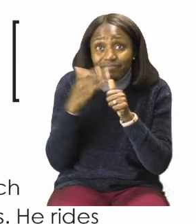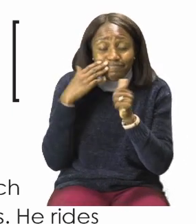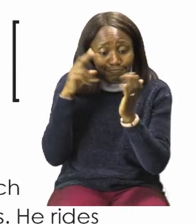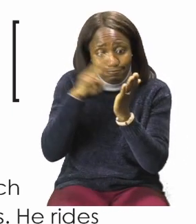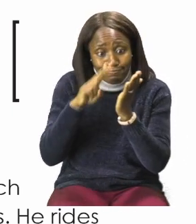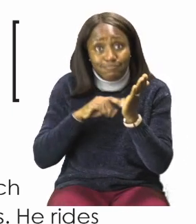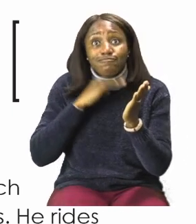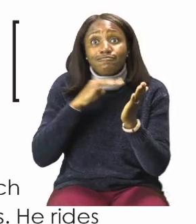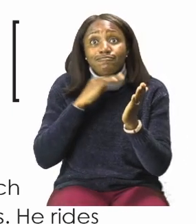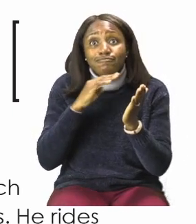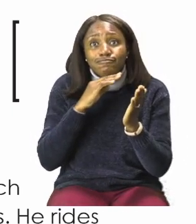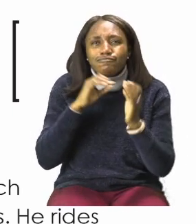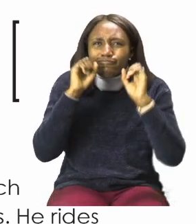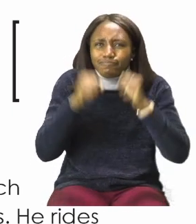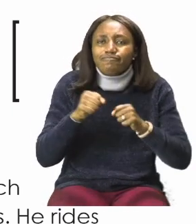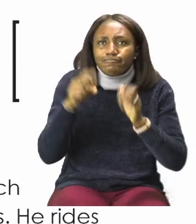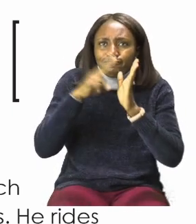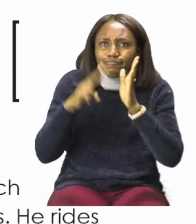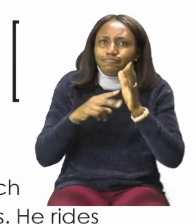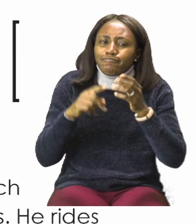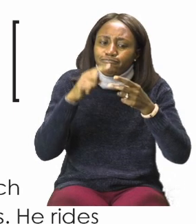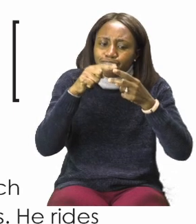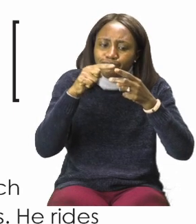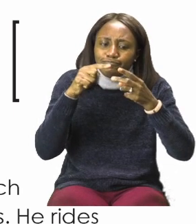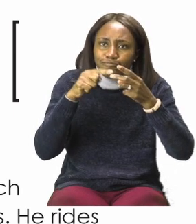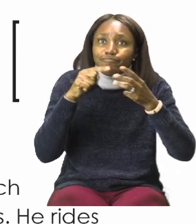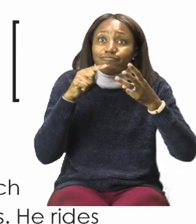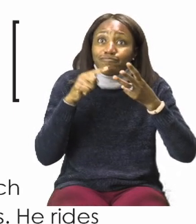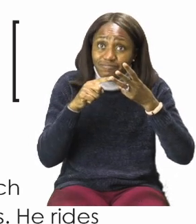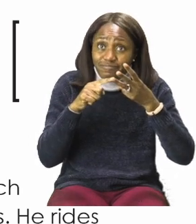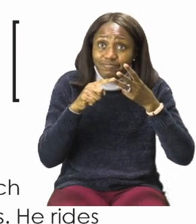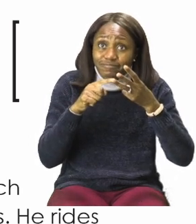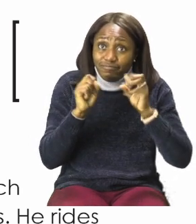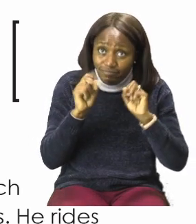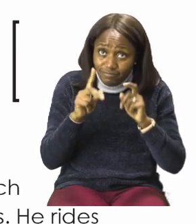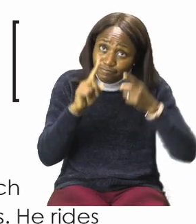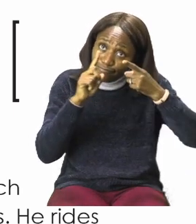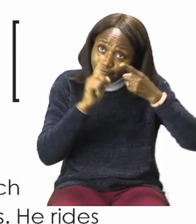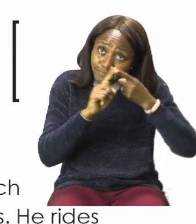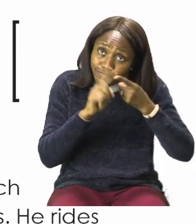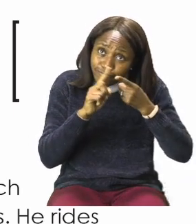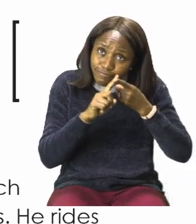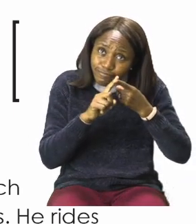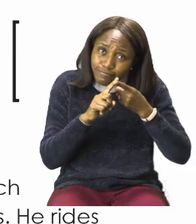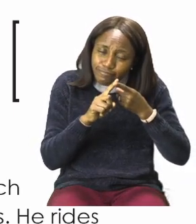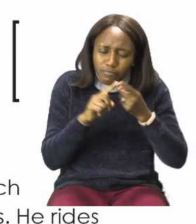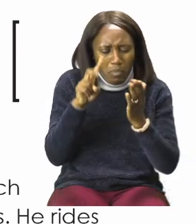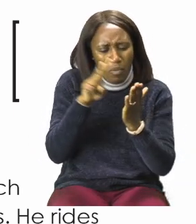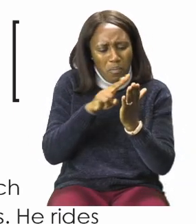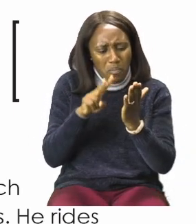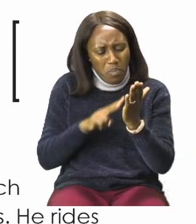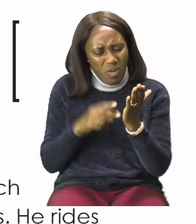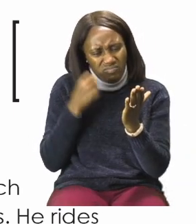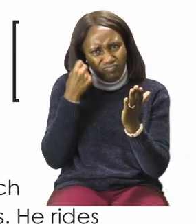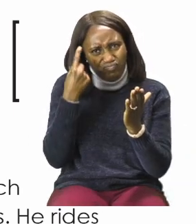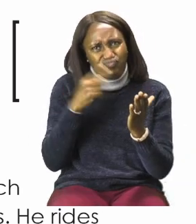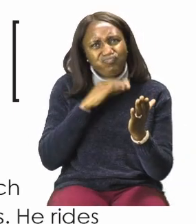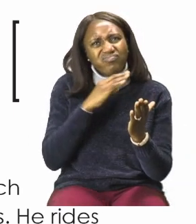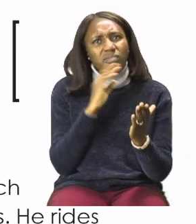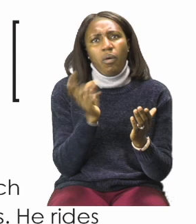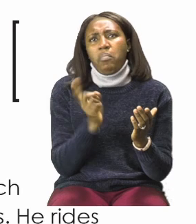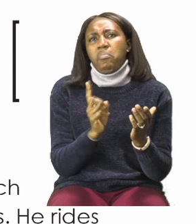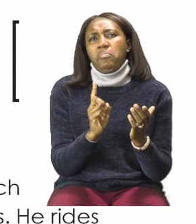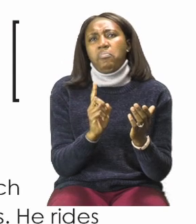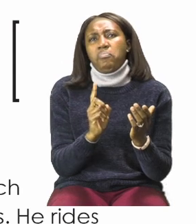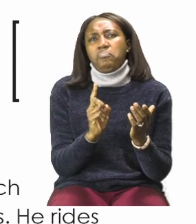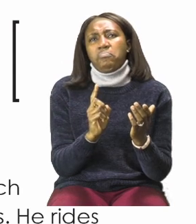we read the story three times. The first time is to make sure we understand what the story is all about.